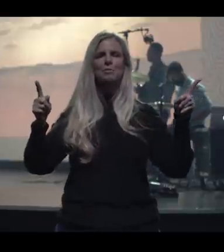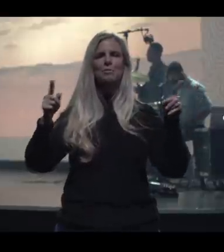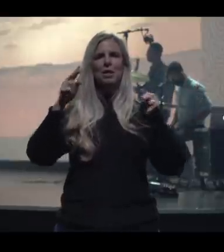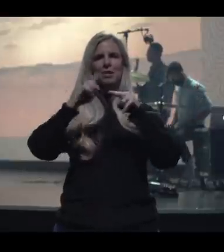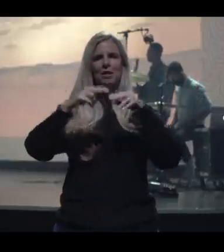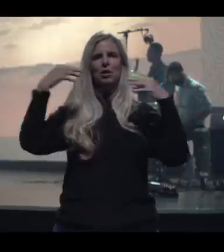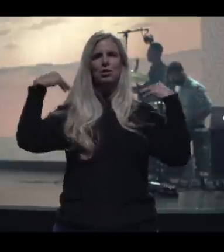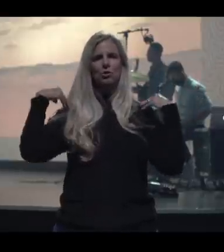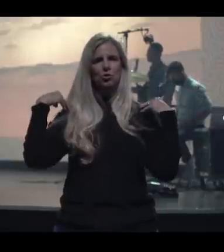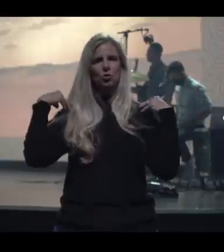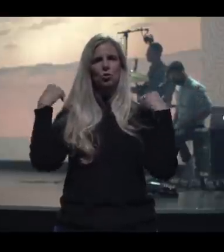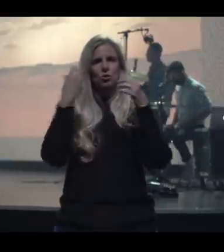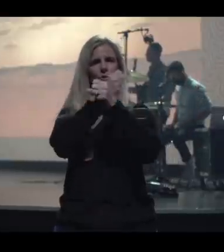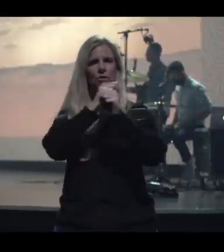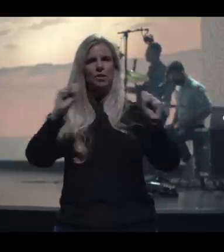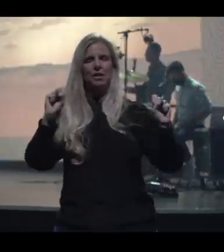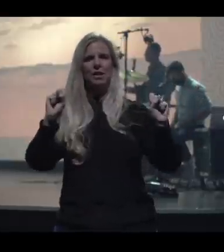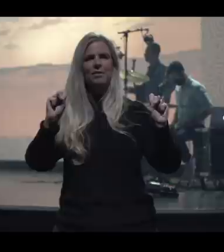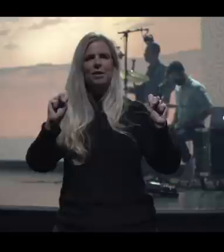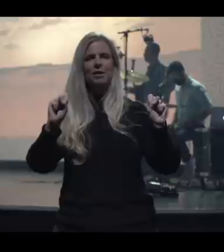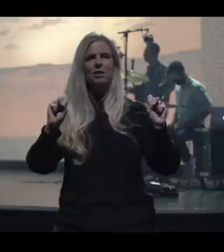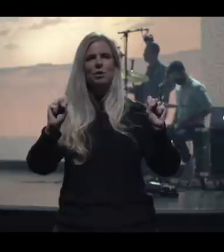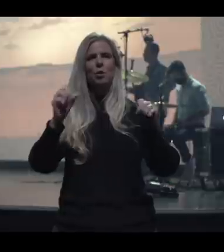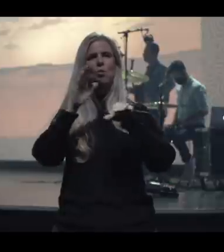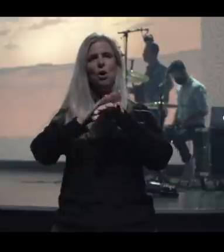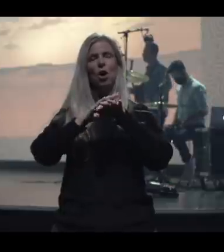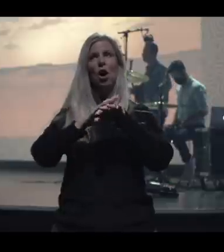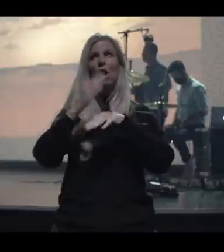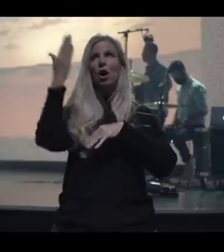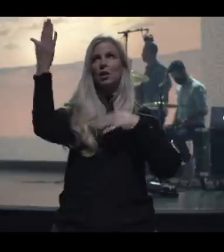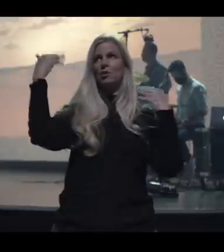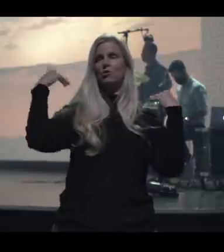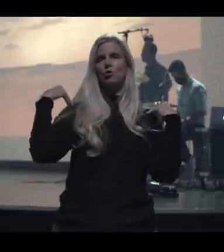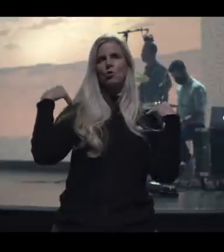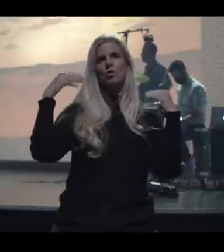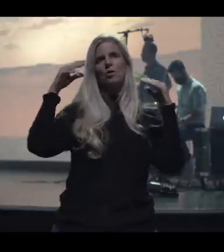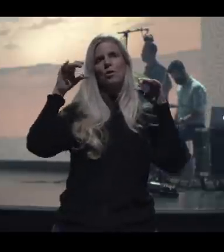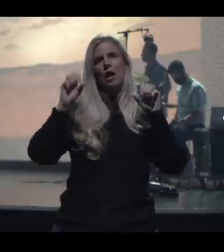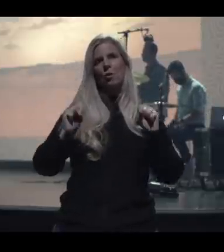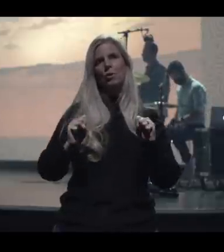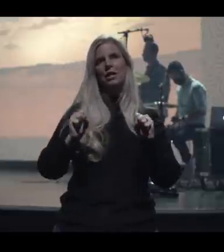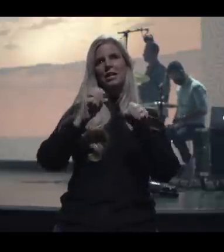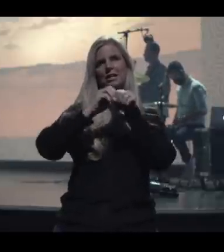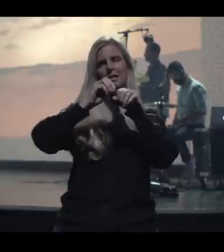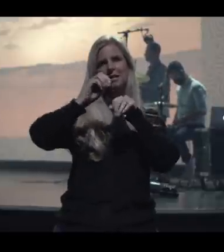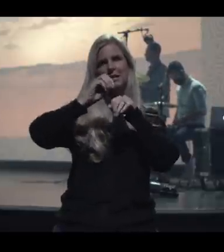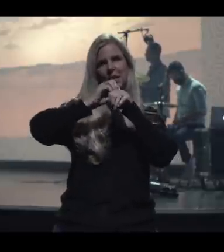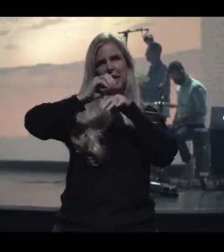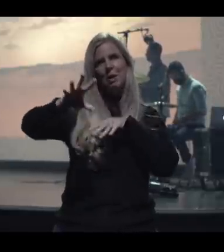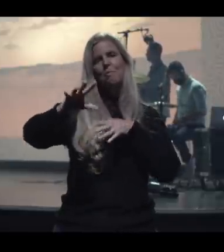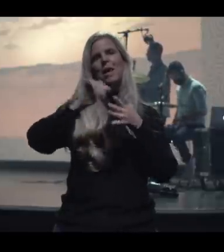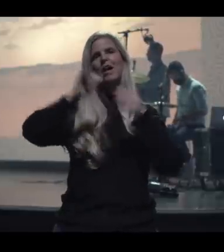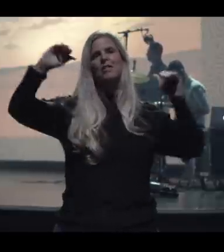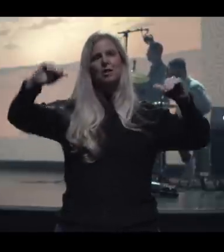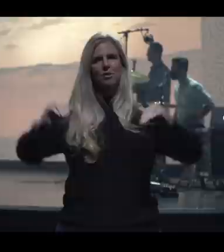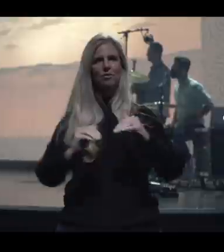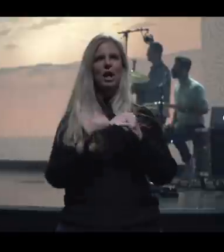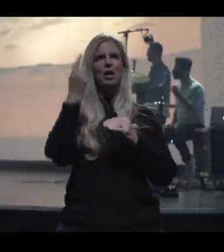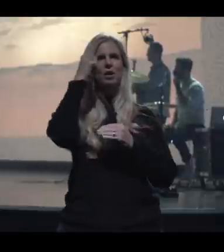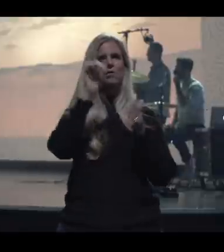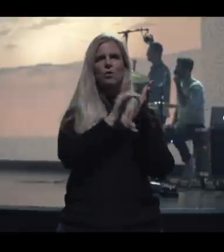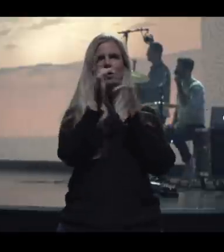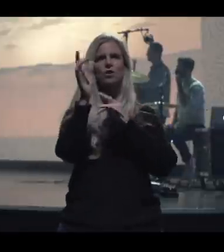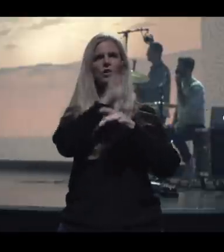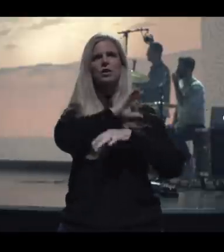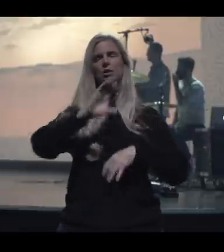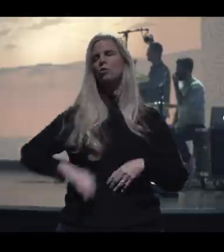safe. No, we get on his shoulders so that we can be sent, so that we can make an impact on this valley for Jesus Christ.